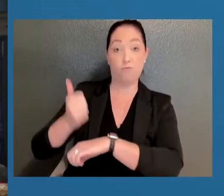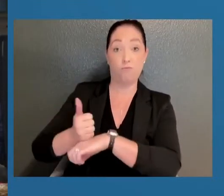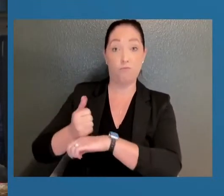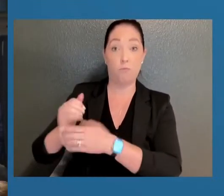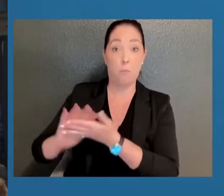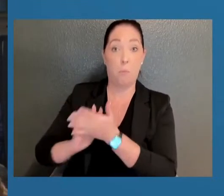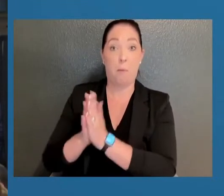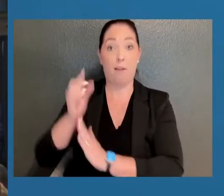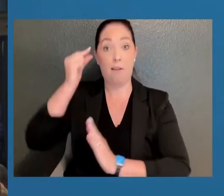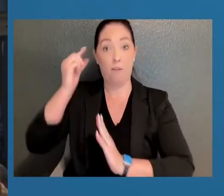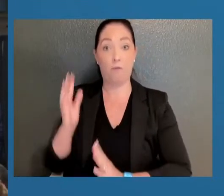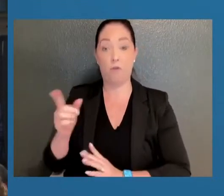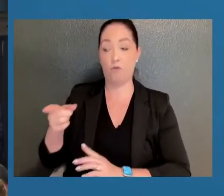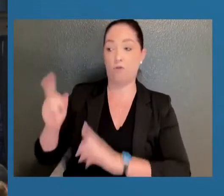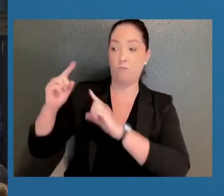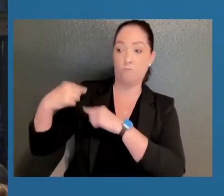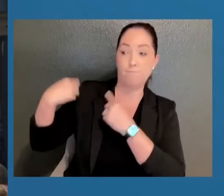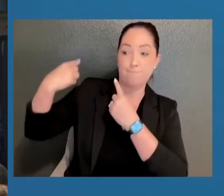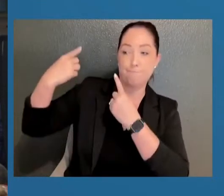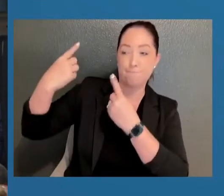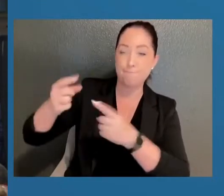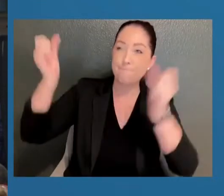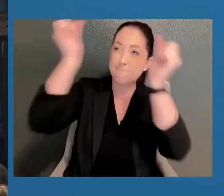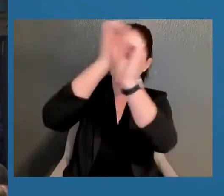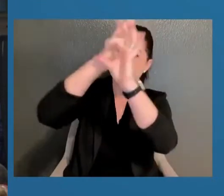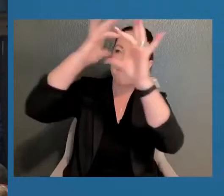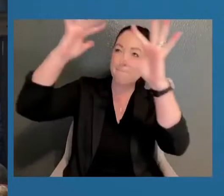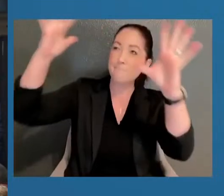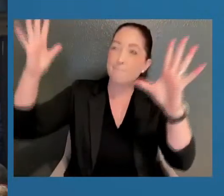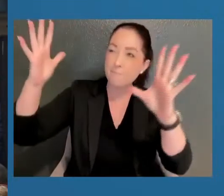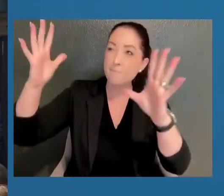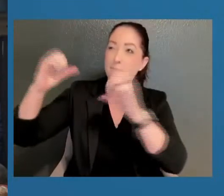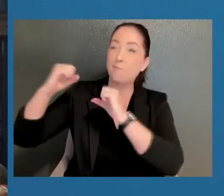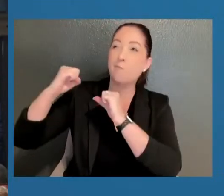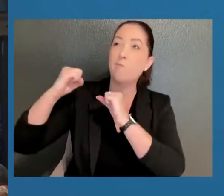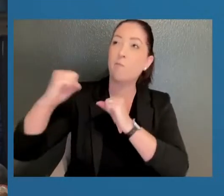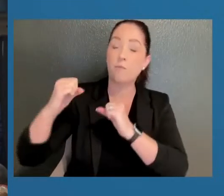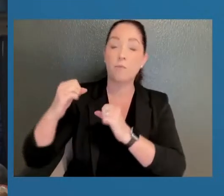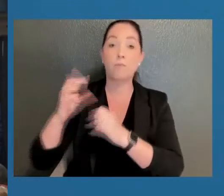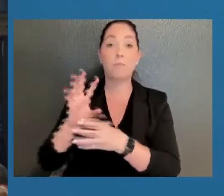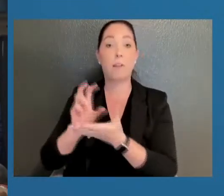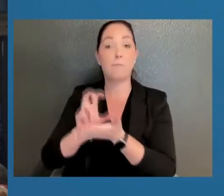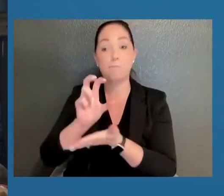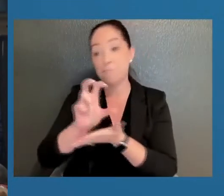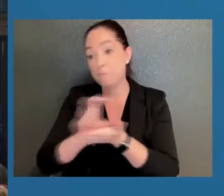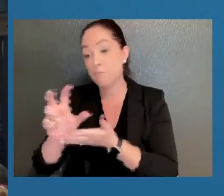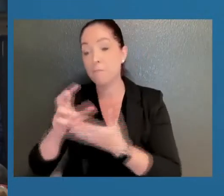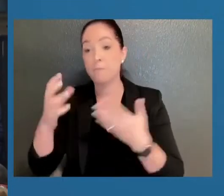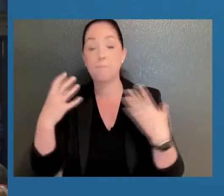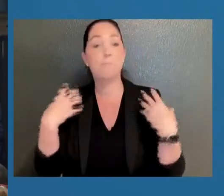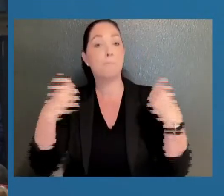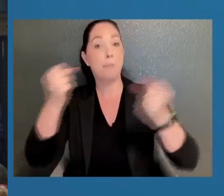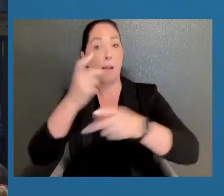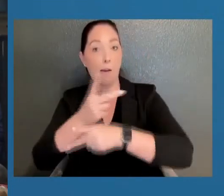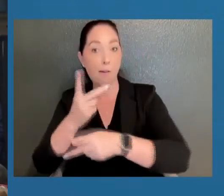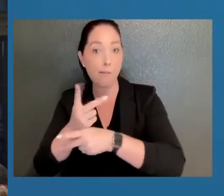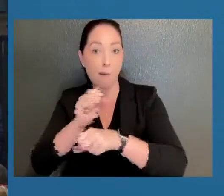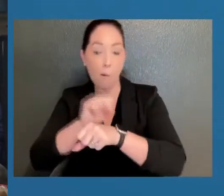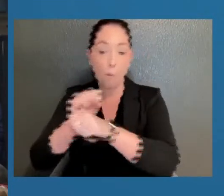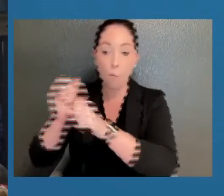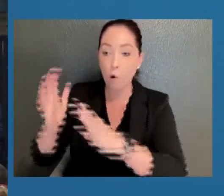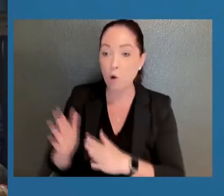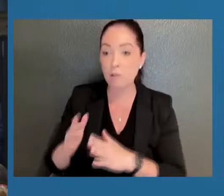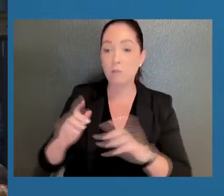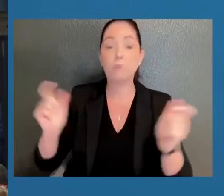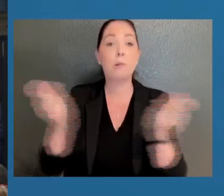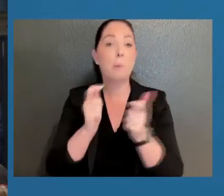a bold vision for the state, investing in health care workers and small businesses, strengthening public